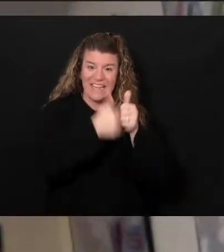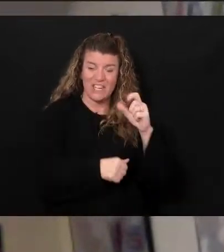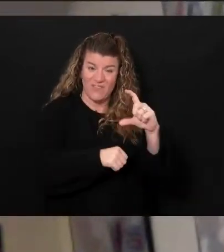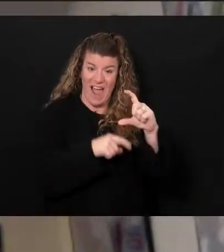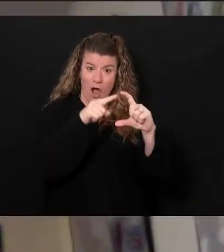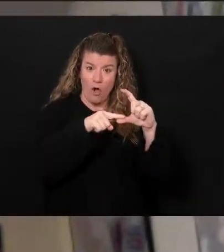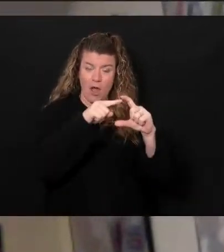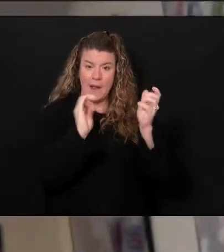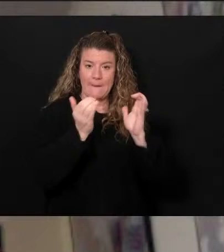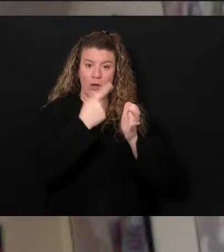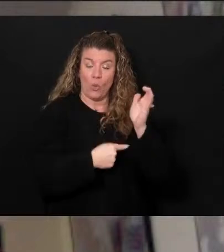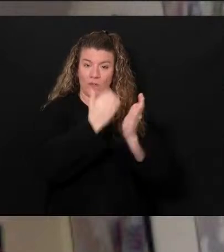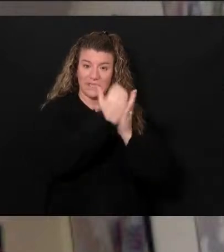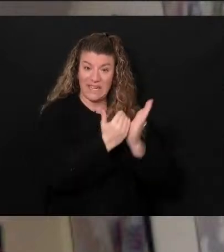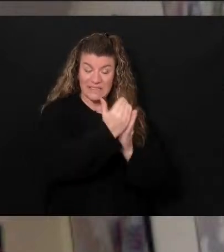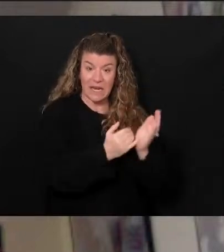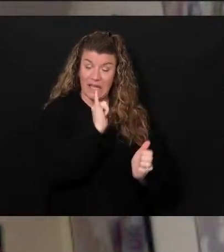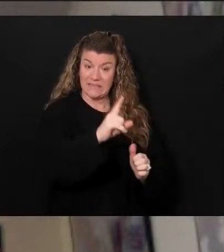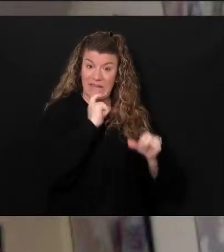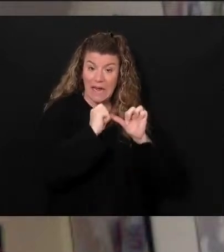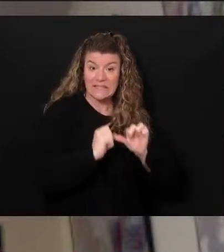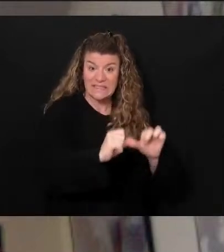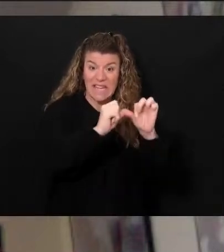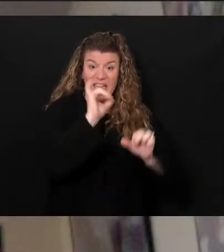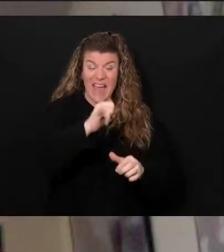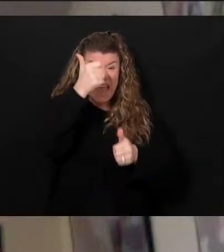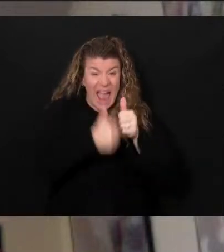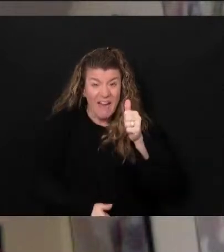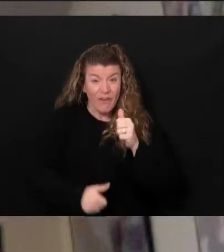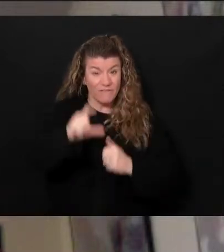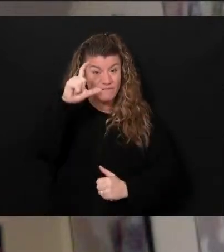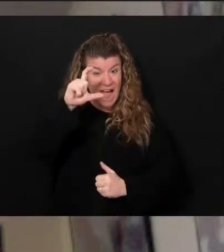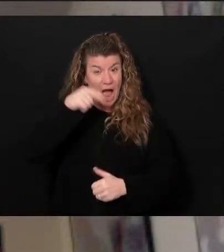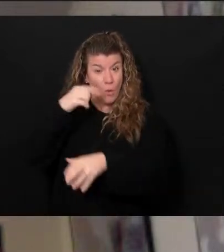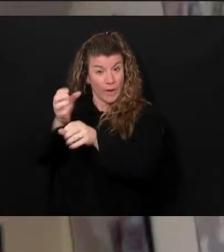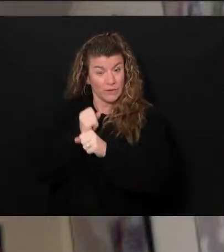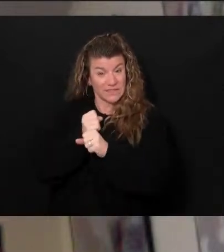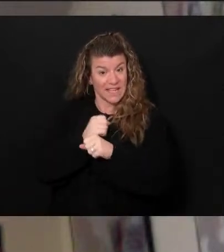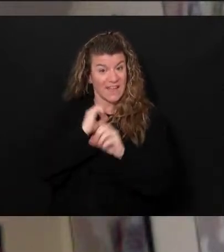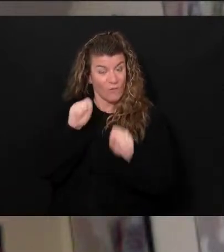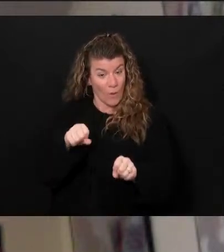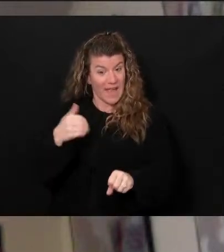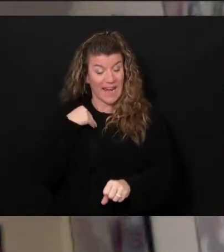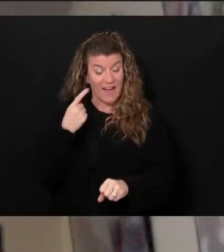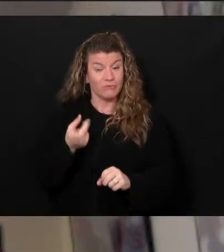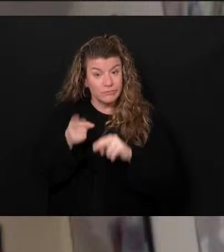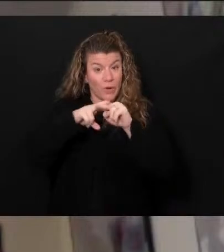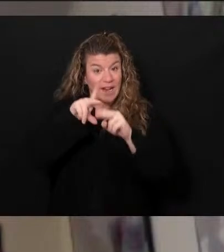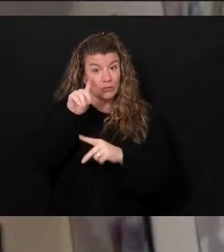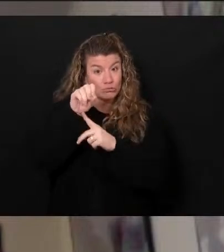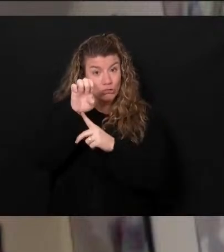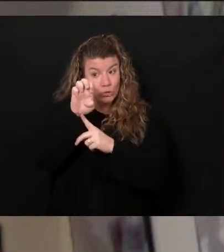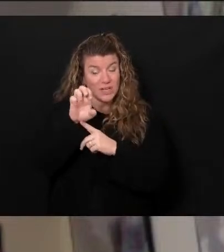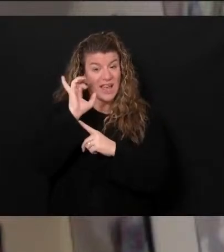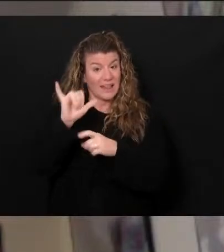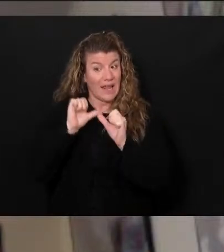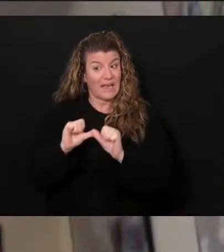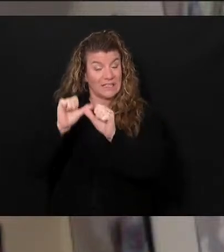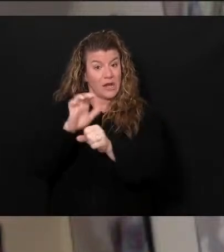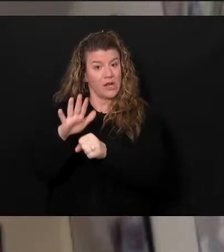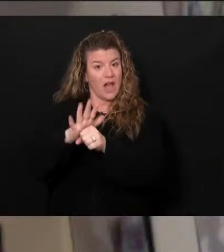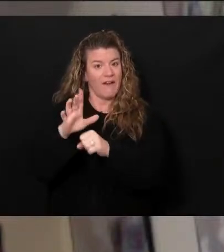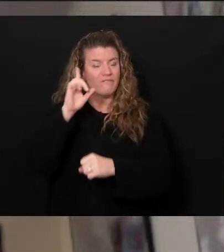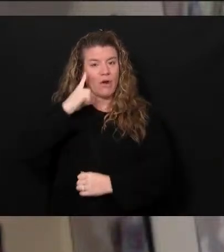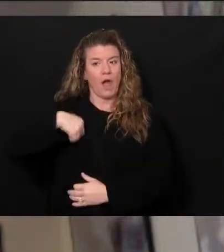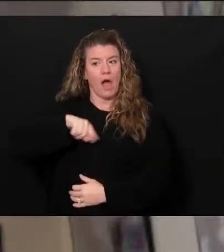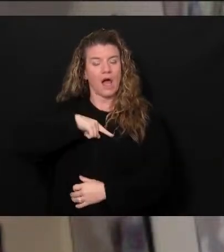listed? Is that consistent? Is that every vial we're receiving, we're able to get these extra doses on? And is it consistent enough for us to be able